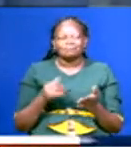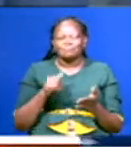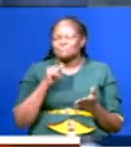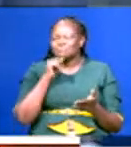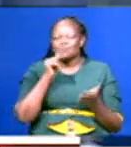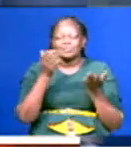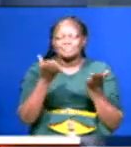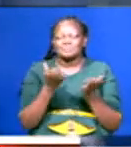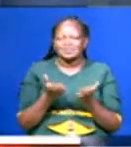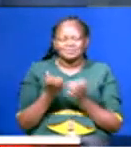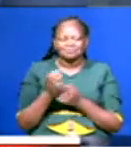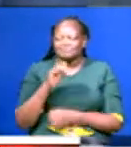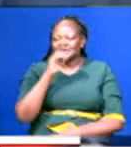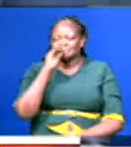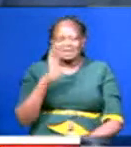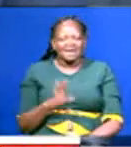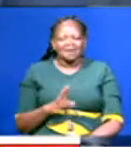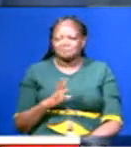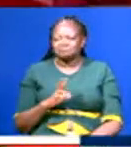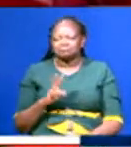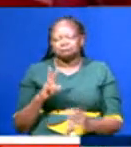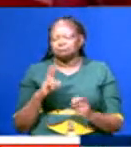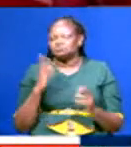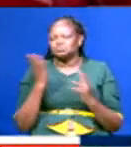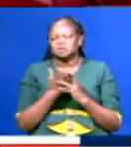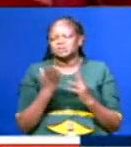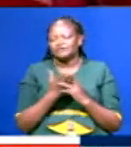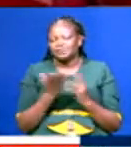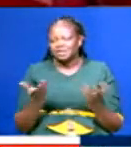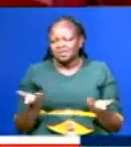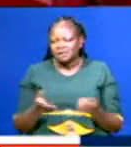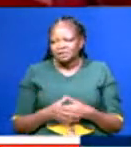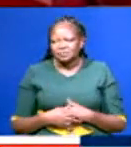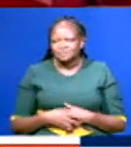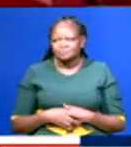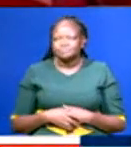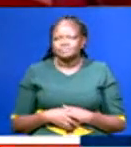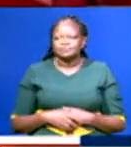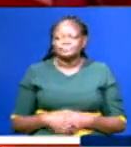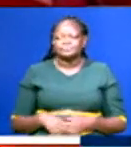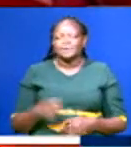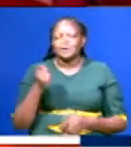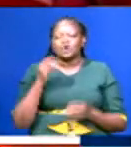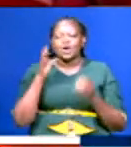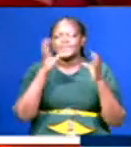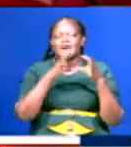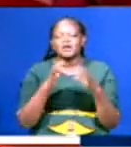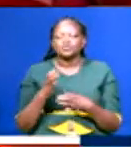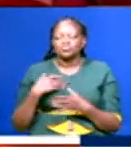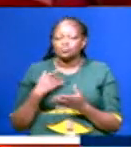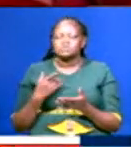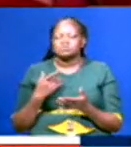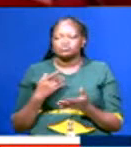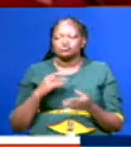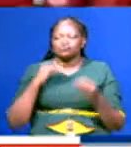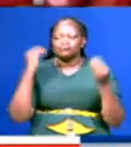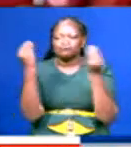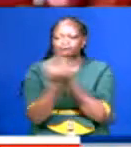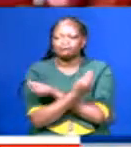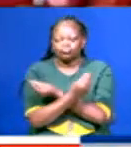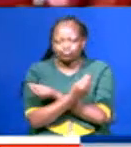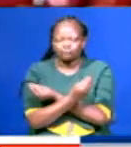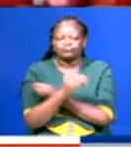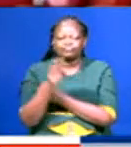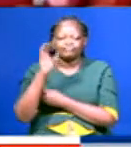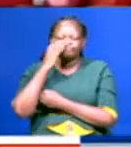of the Speaker to interfere. The minority party wants to replace Isiolo Senator Fatuma